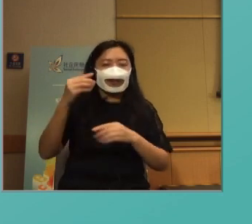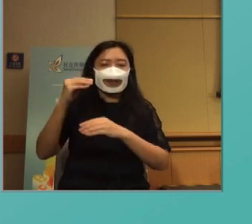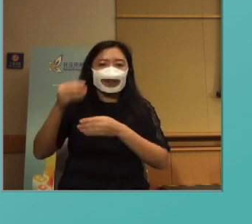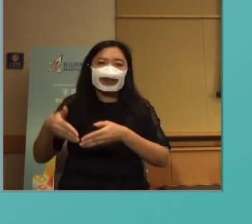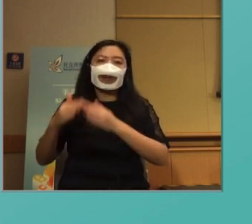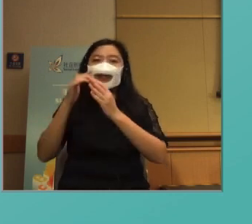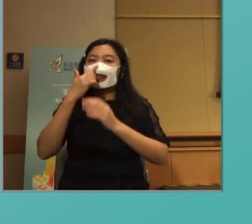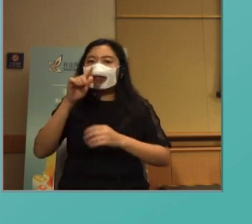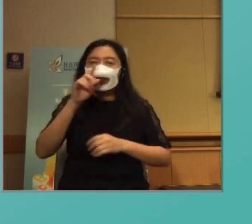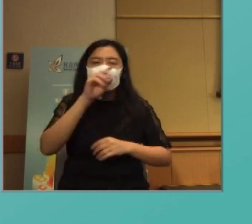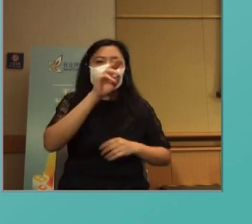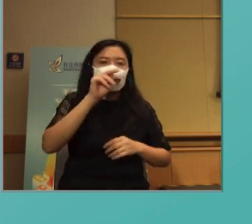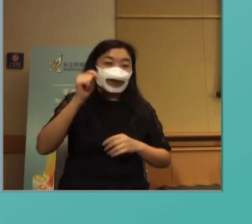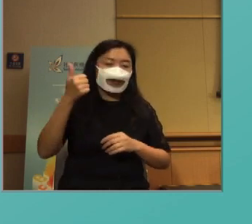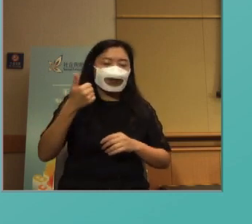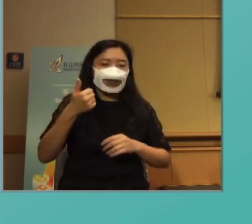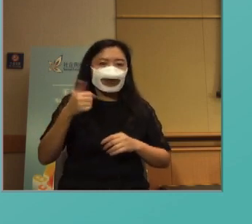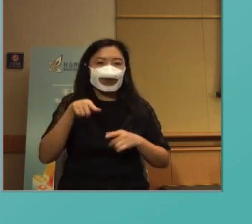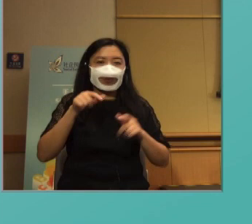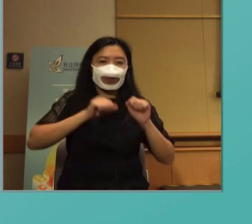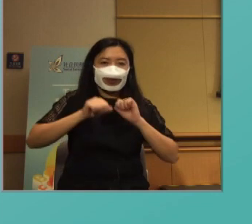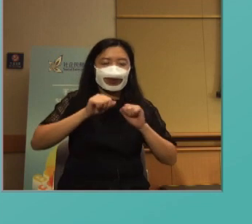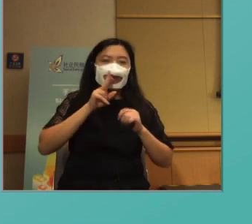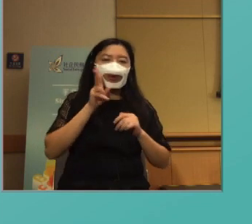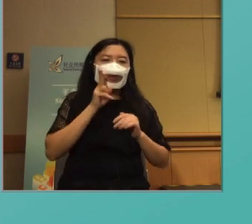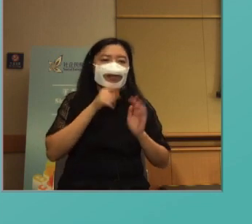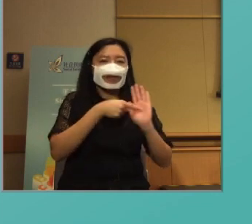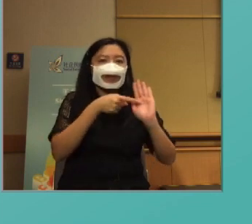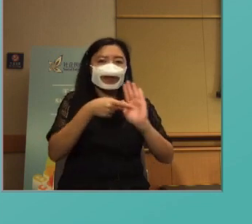each cases, giving the NFT an